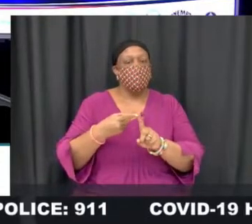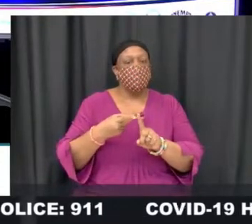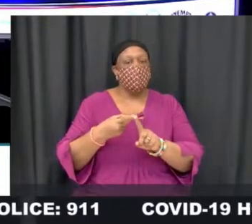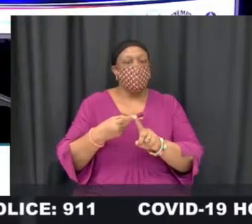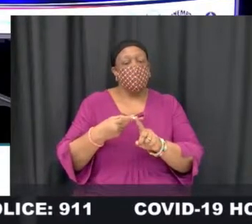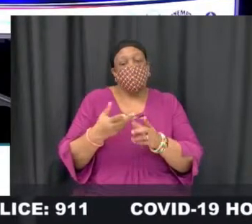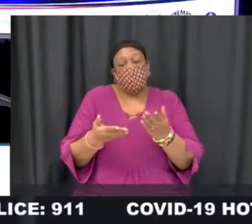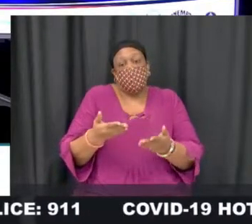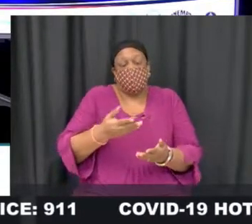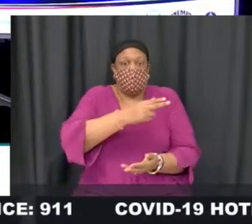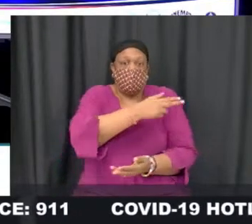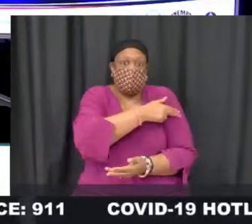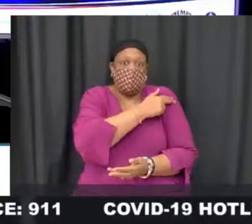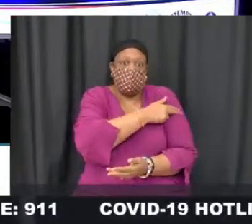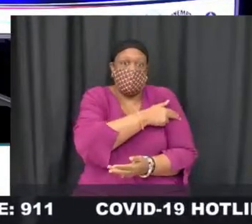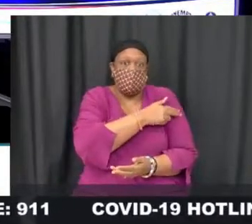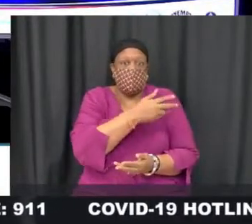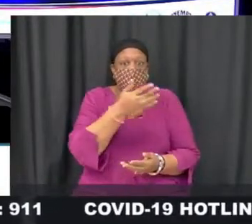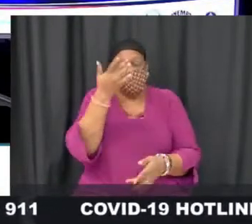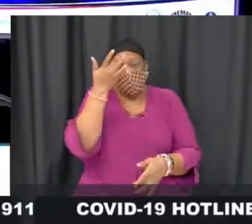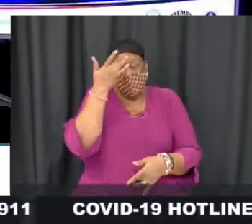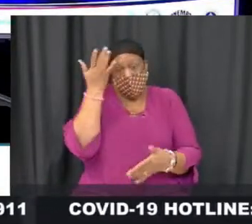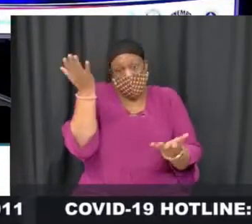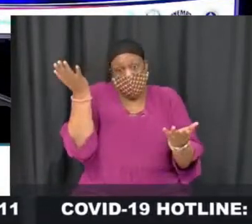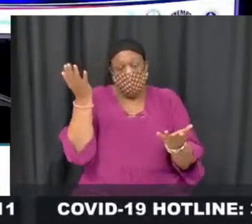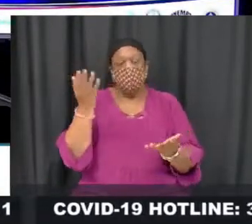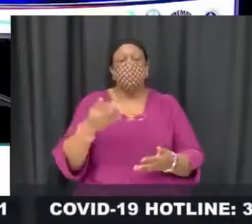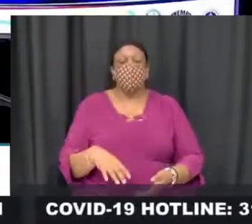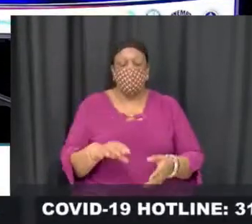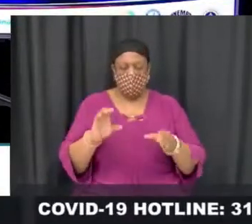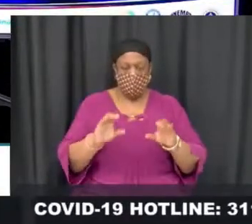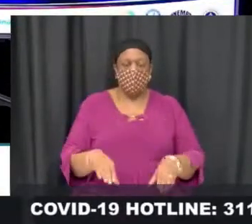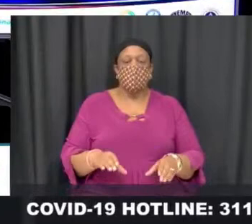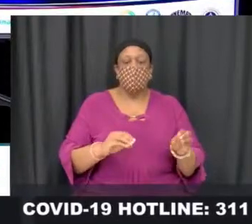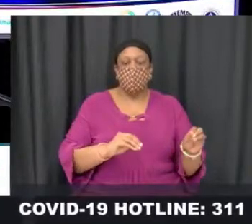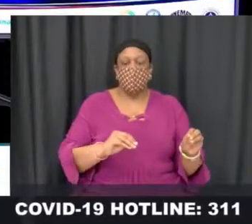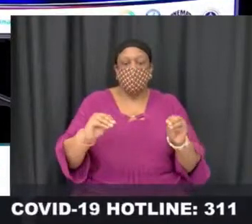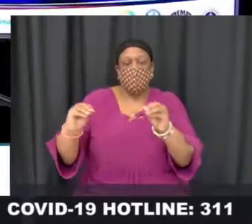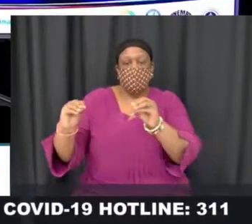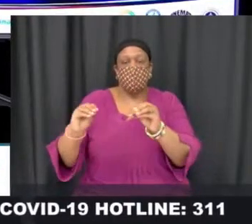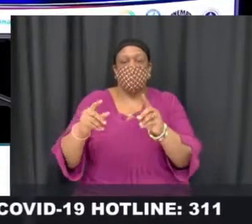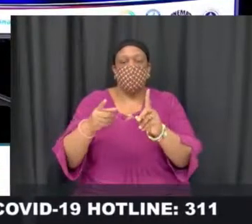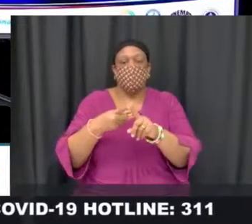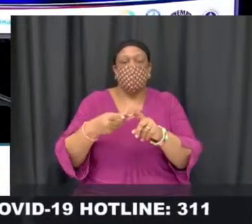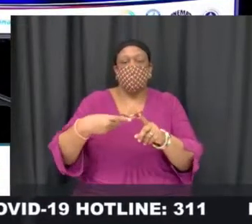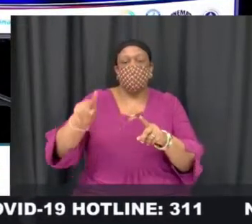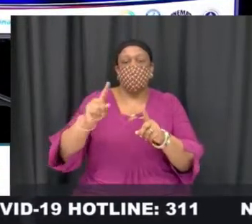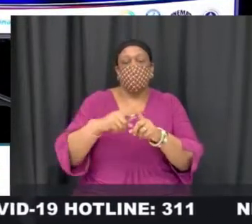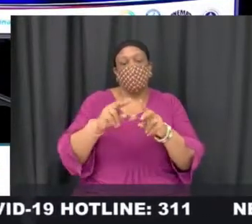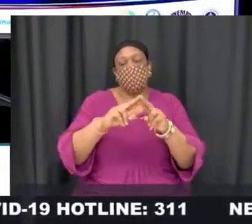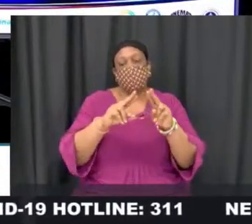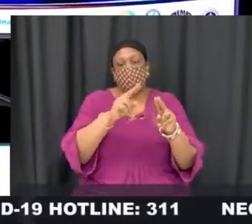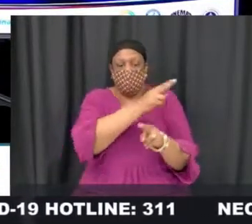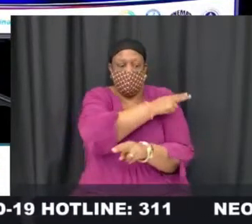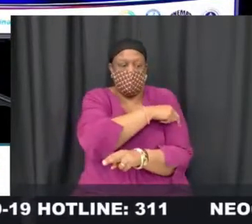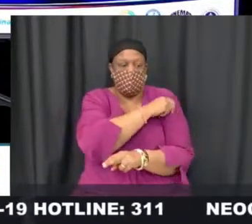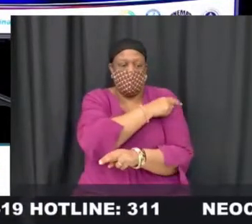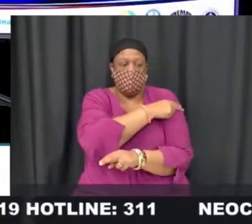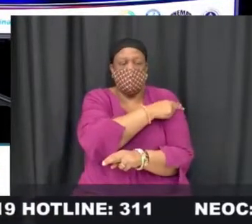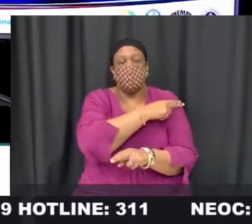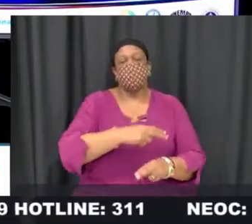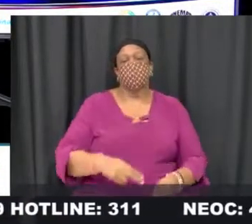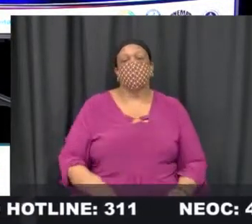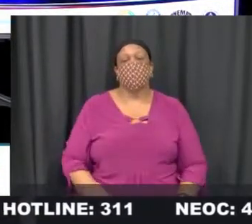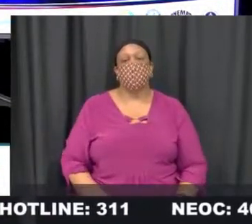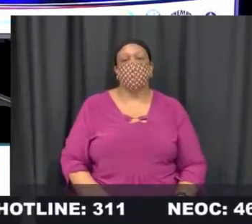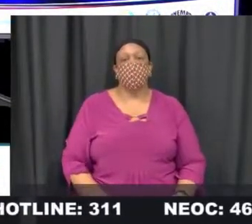emergencies. So if you are an essential worker, you are permitted to leave your house if you have to work, and if you have to